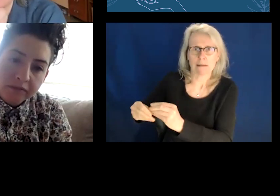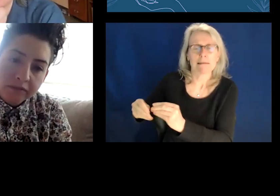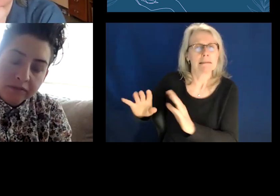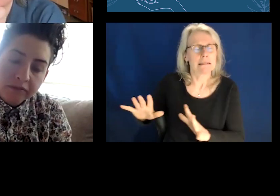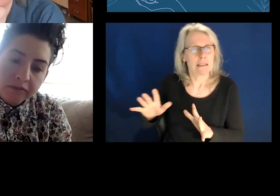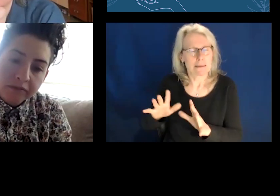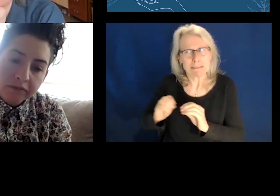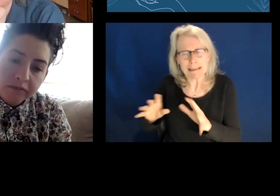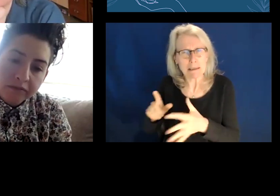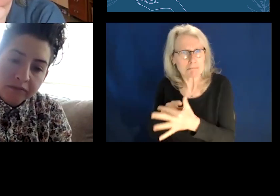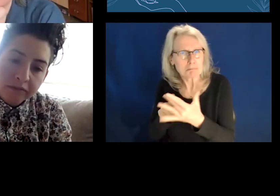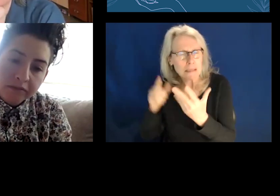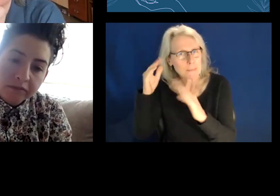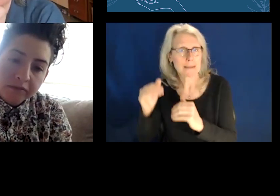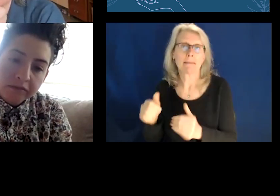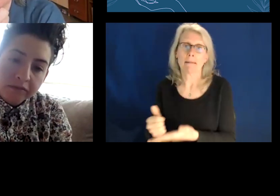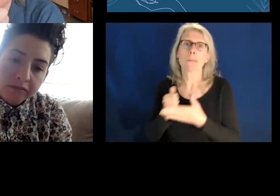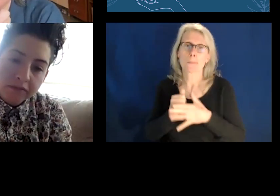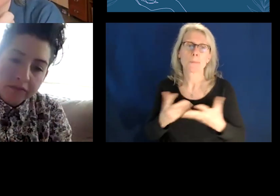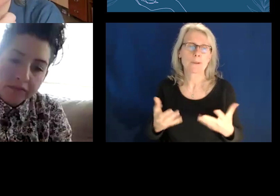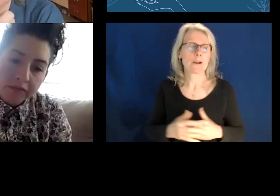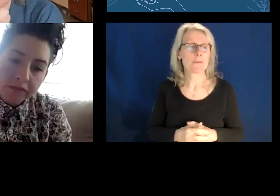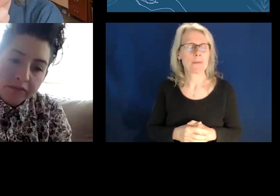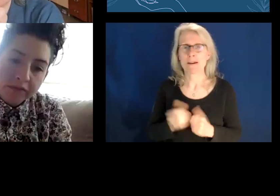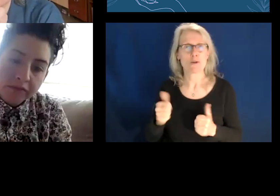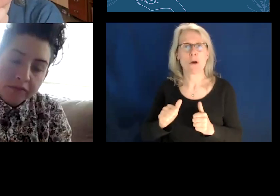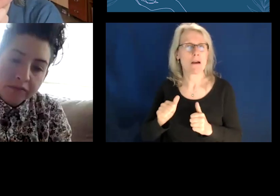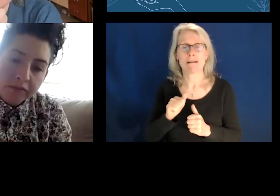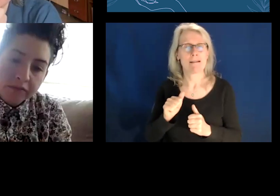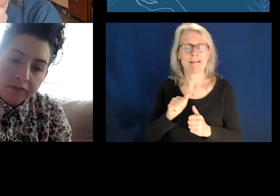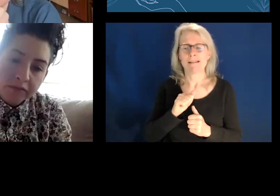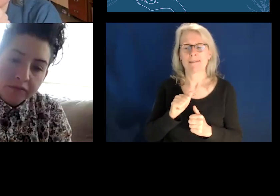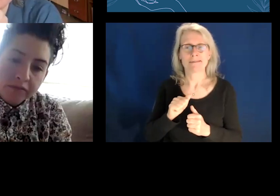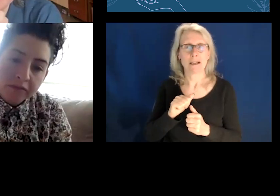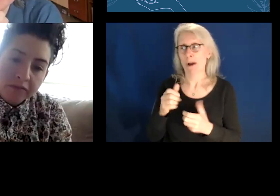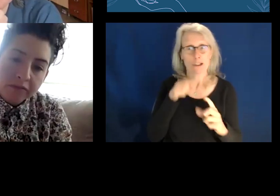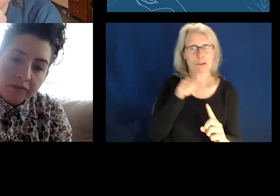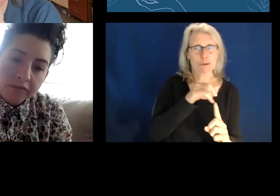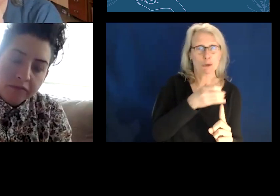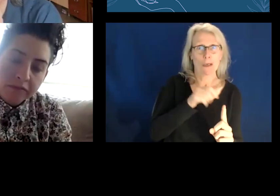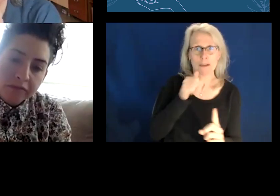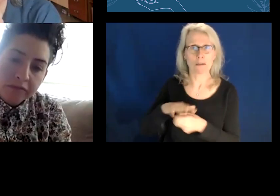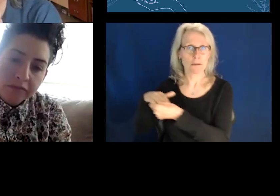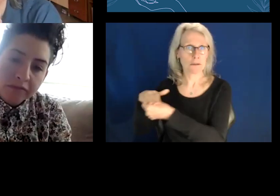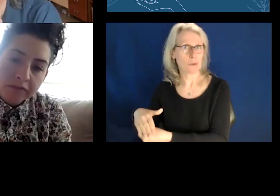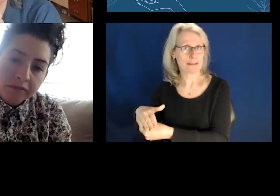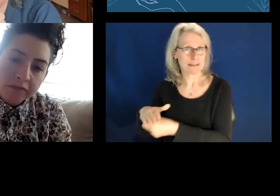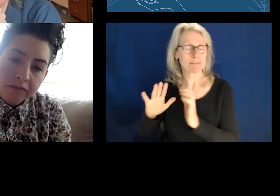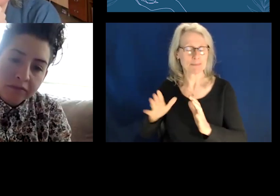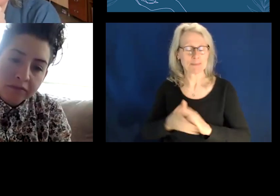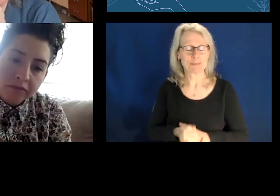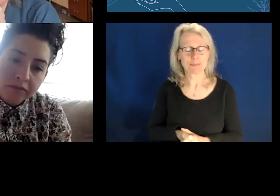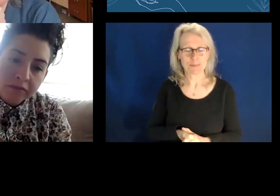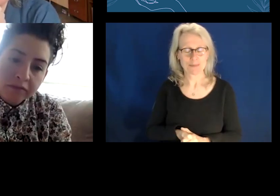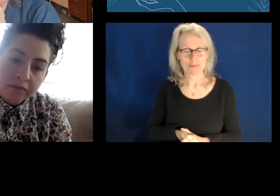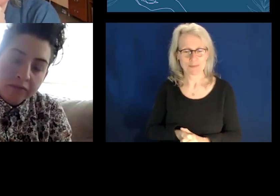face the other side of not joy. And then it was